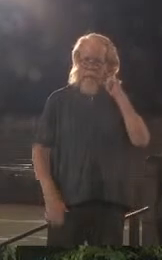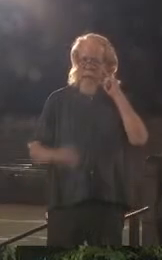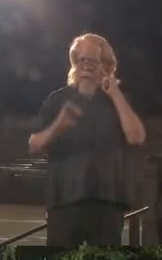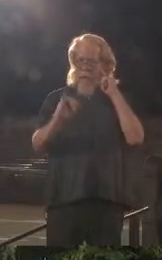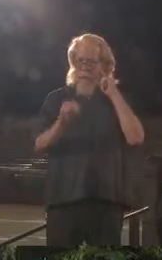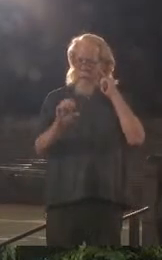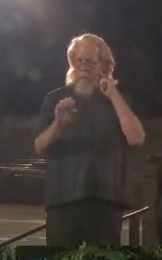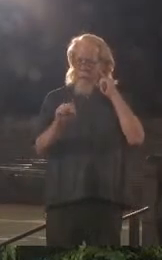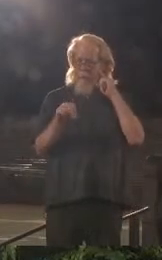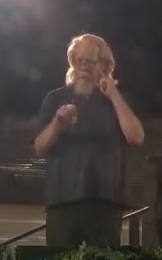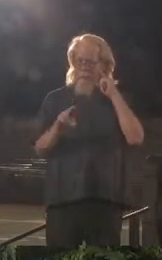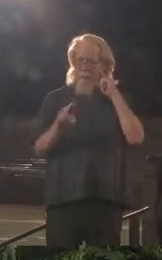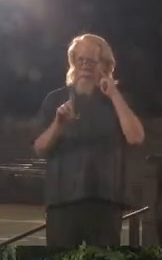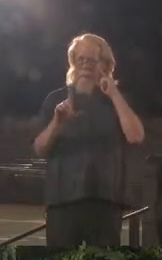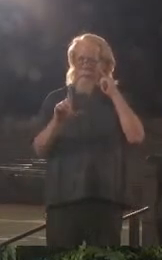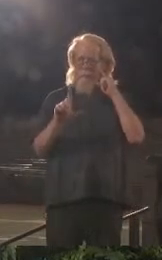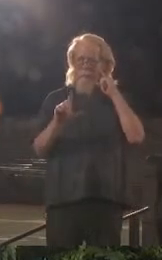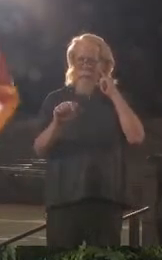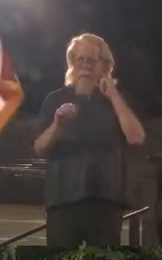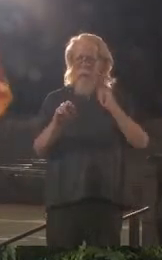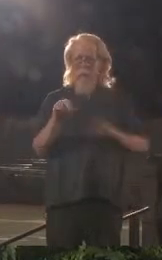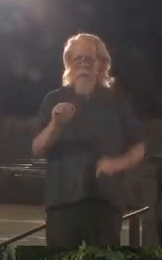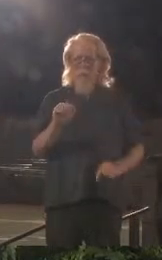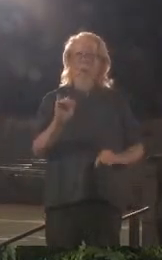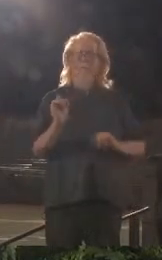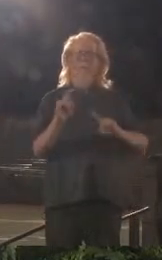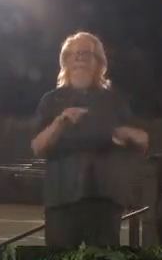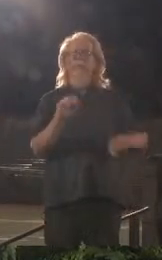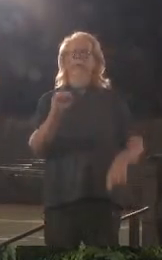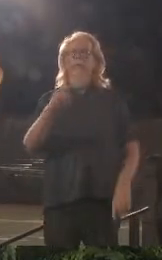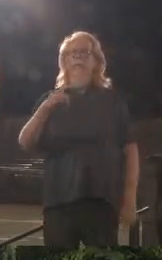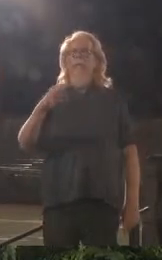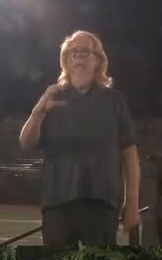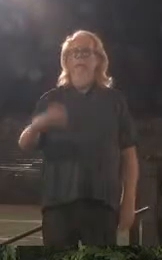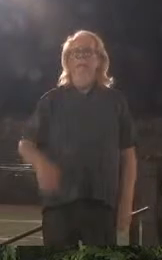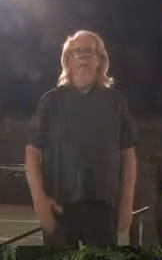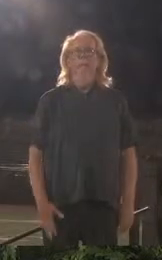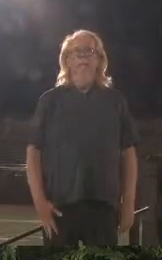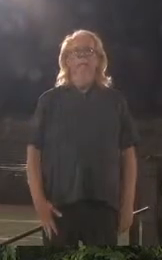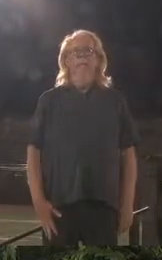Jesus Adrian Lara will be attending St. Philip's College.